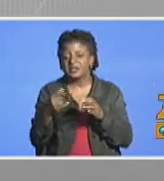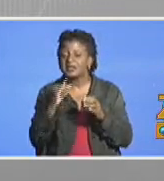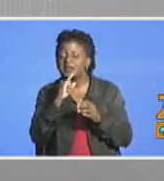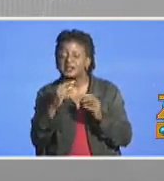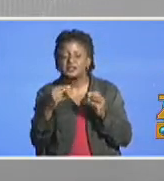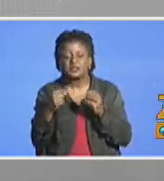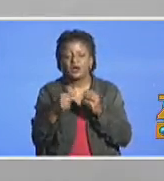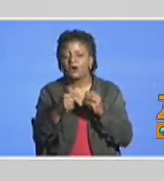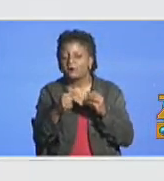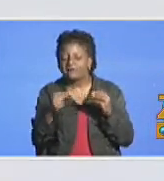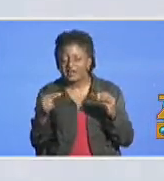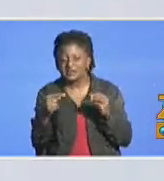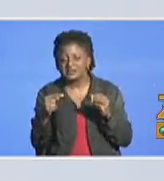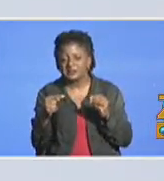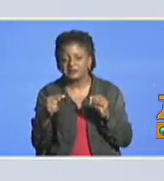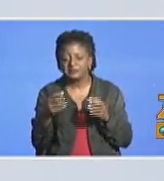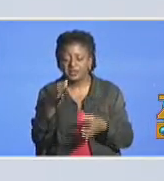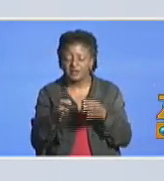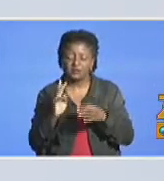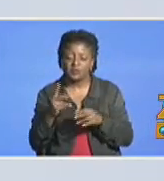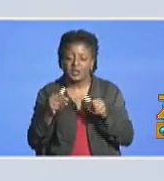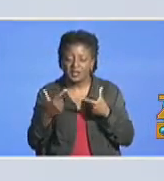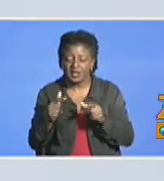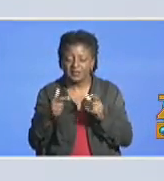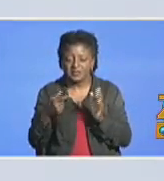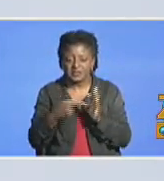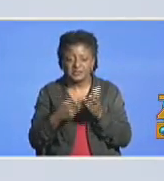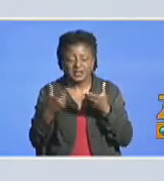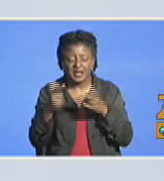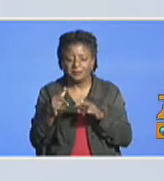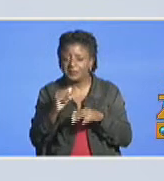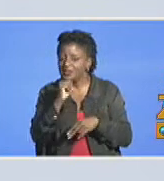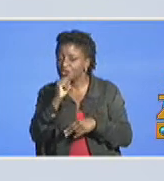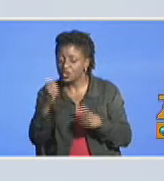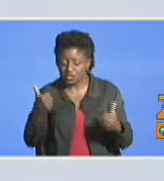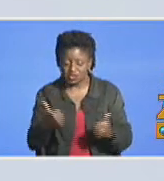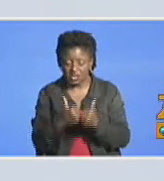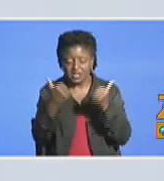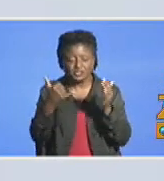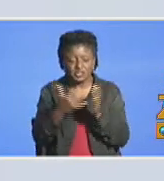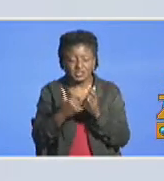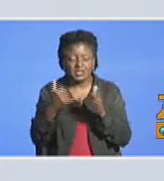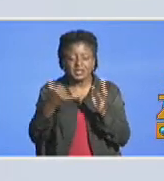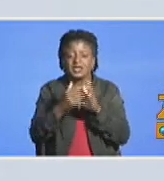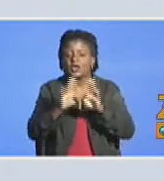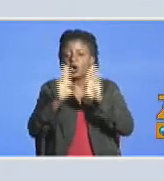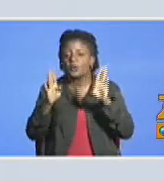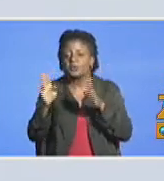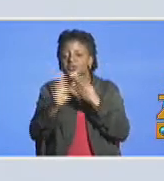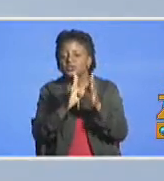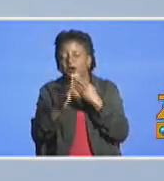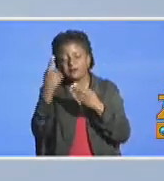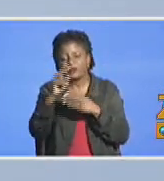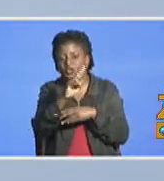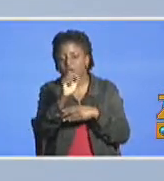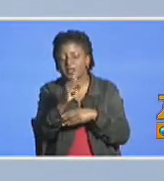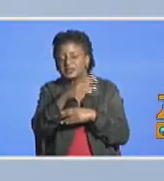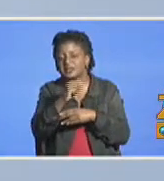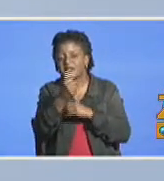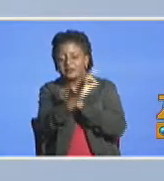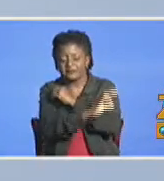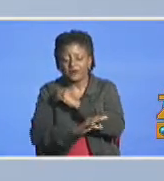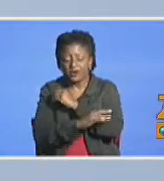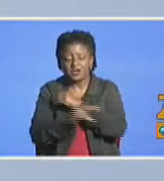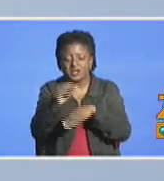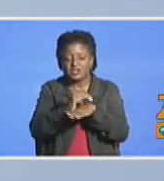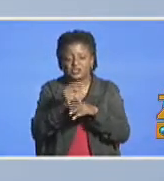that if we allow this to occur without challenging it, it opens the door for the United States and other foreign nations to influence the country's